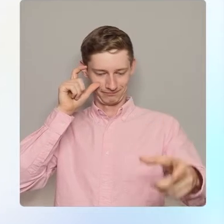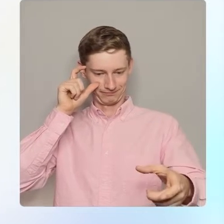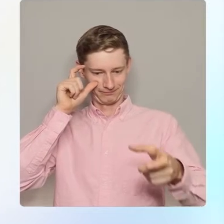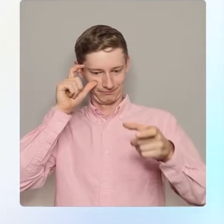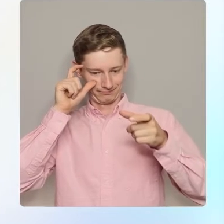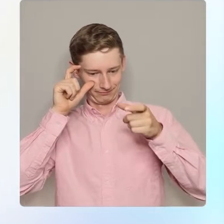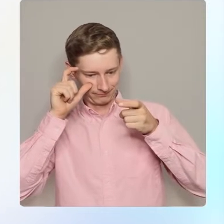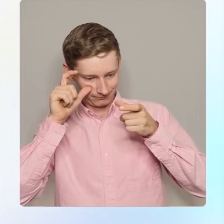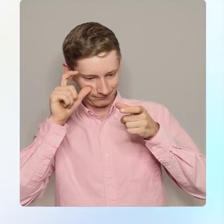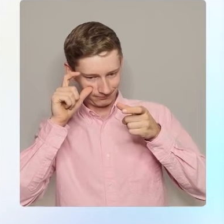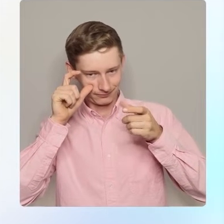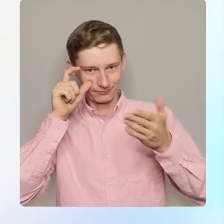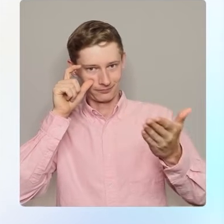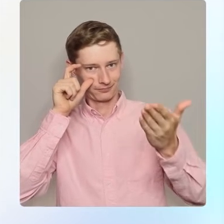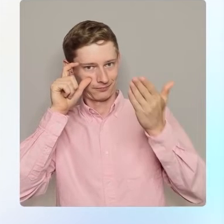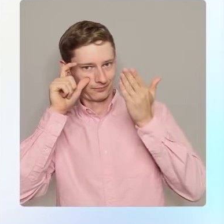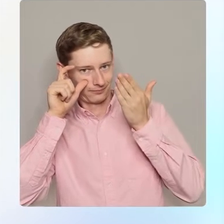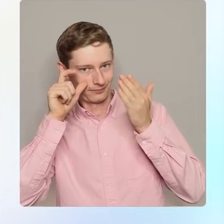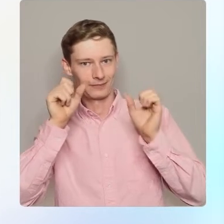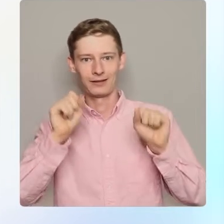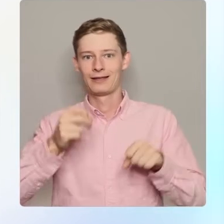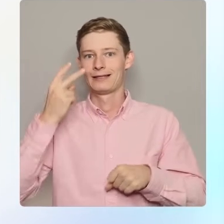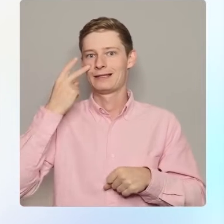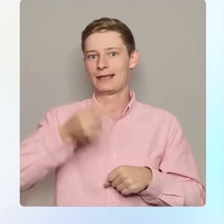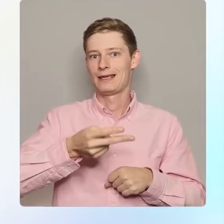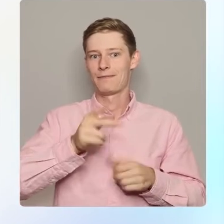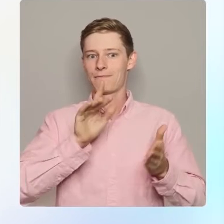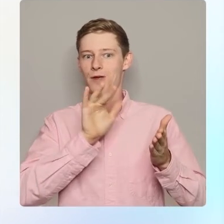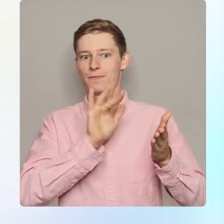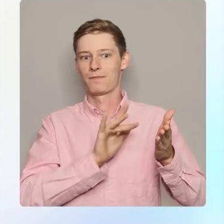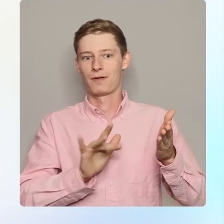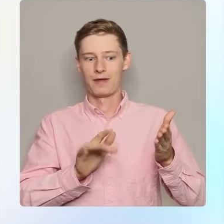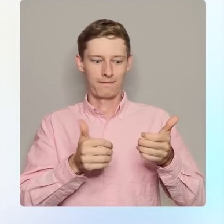Or we can move all of them together at the same time.